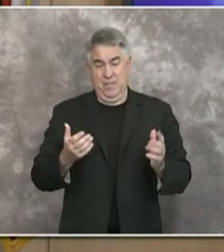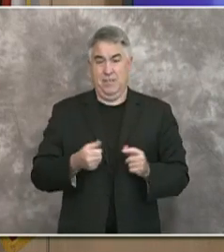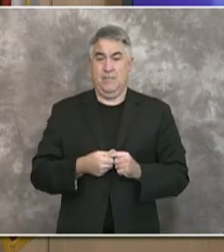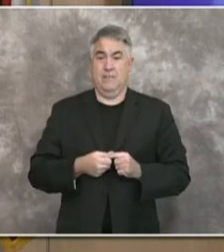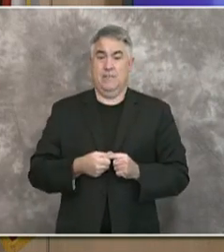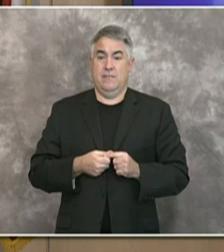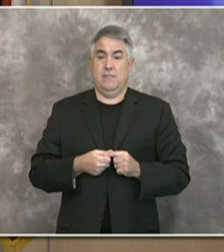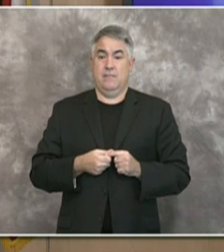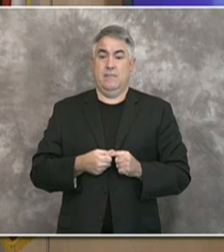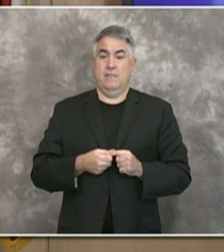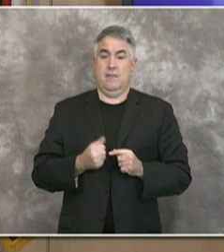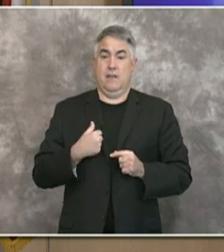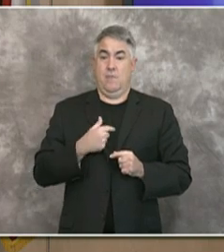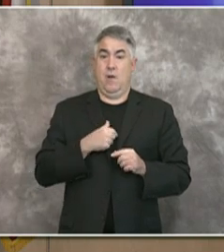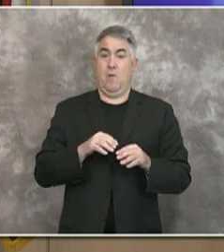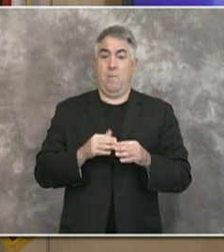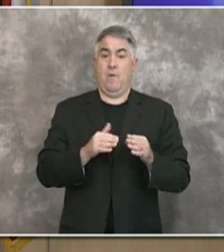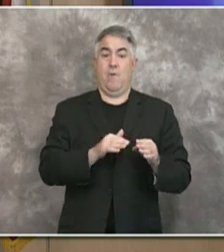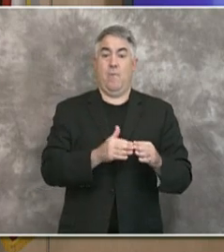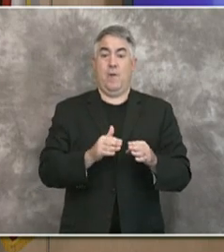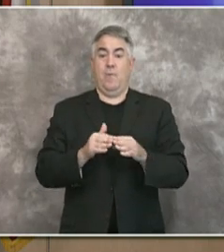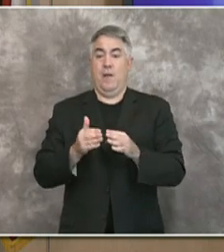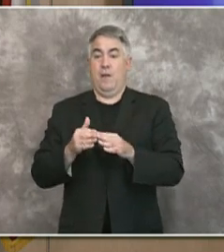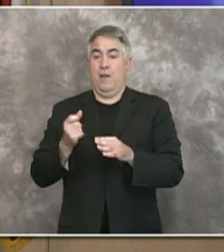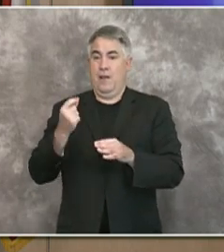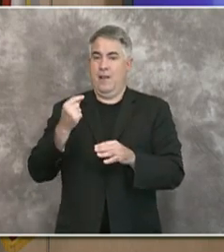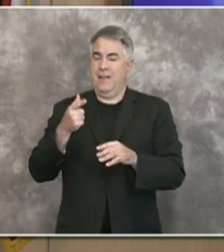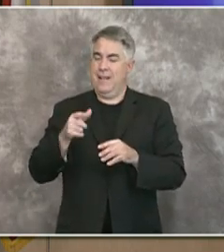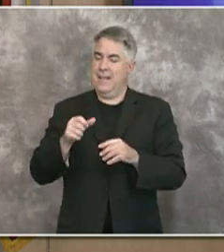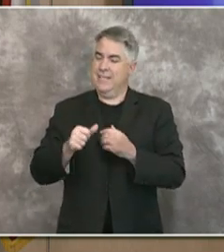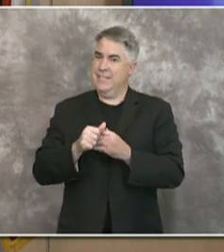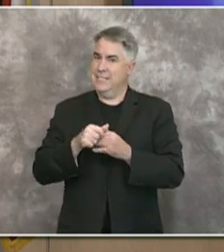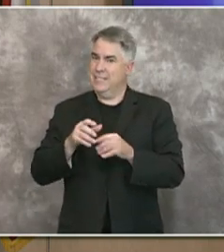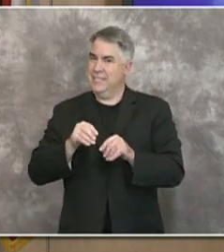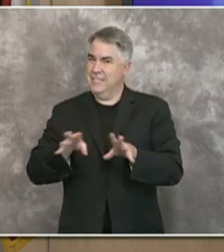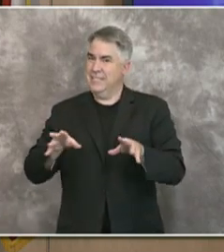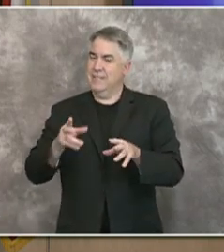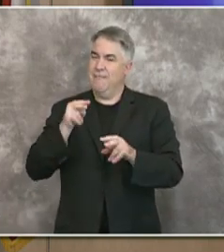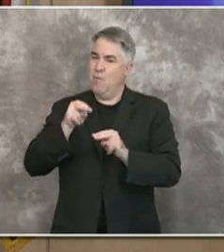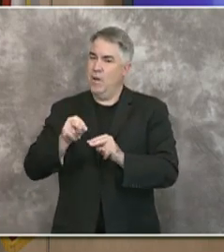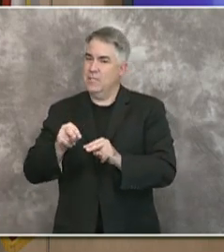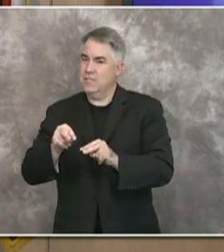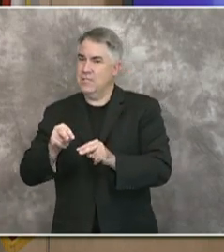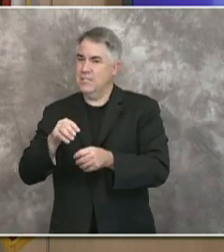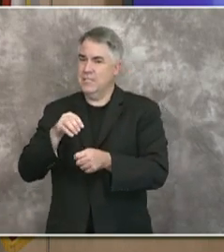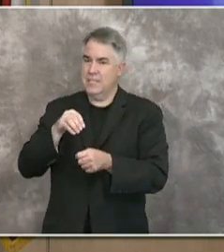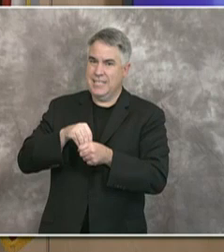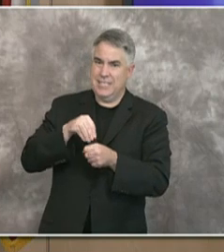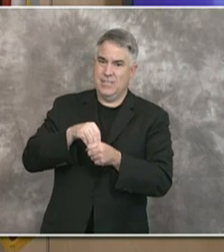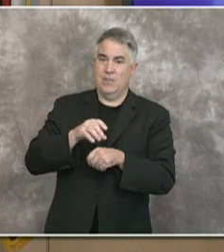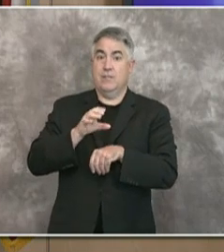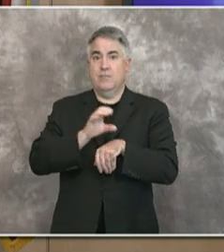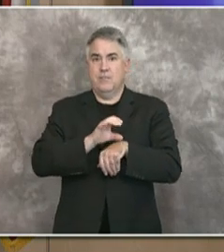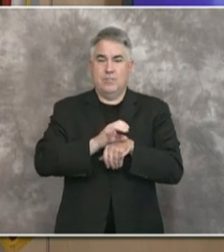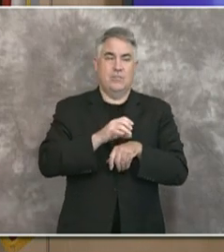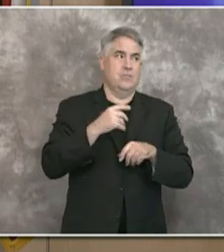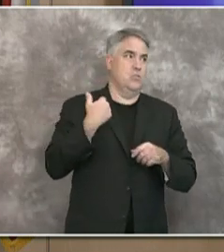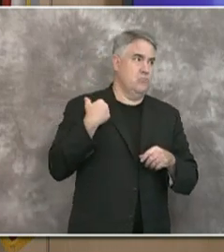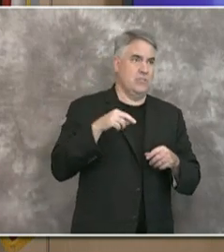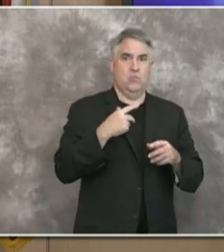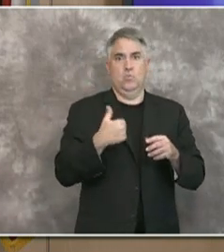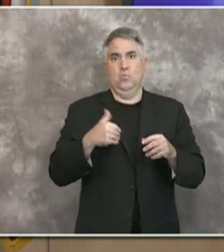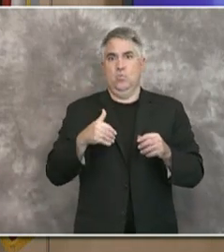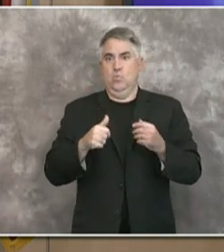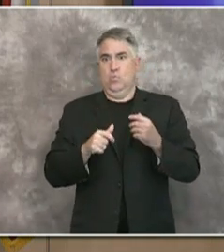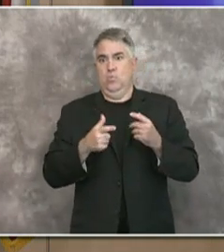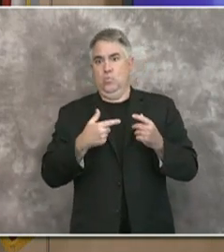these entities that have a higher risk based on intensity and duration, indoor religious services, some things around